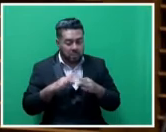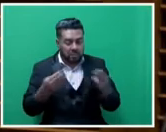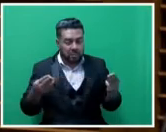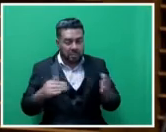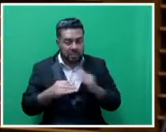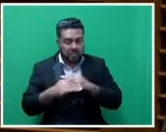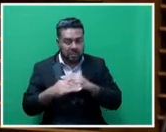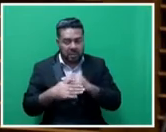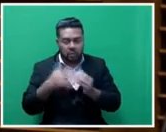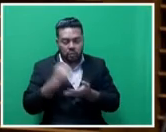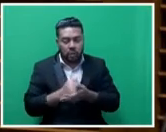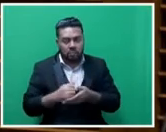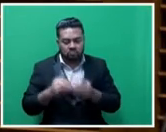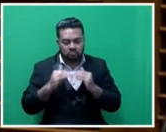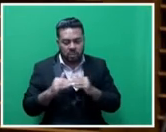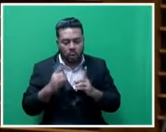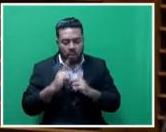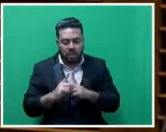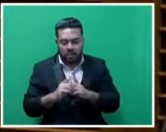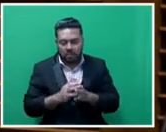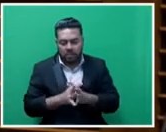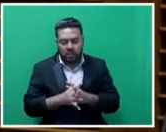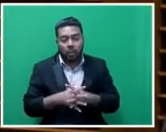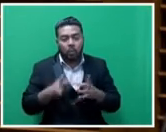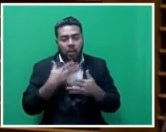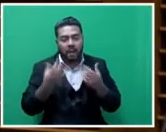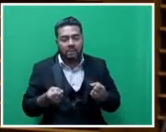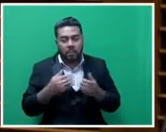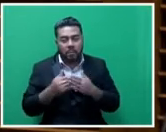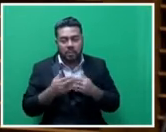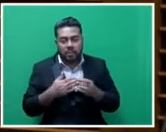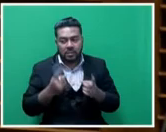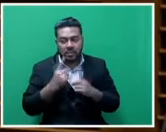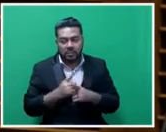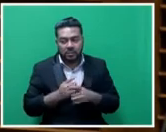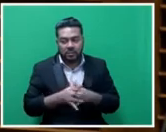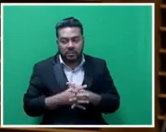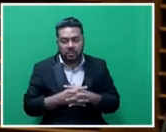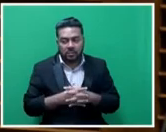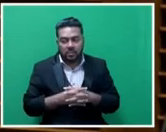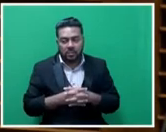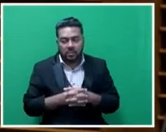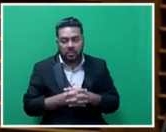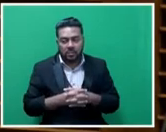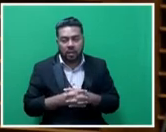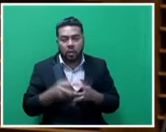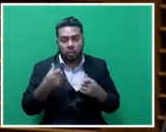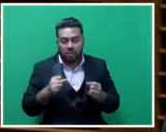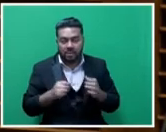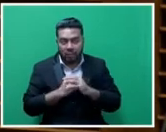ensures thorough compliance, and so that we have buildings that are resilient to elements of nature and user-friendly for